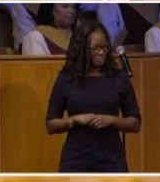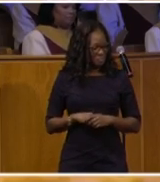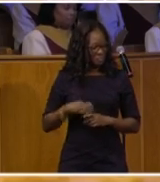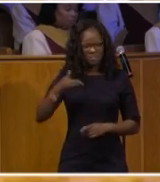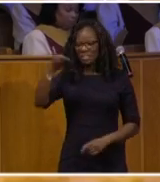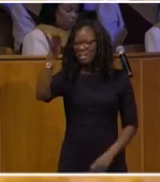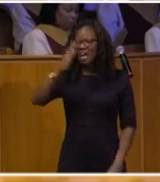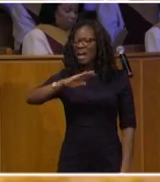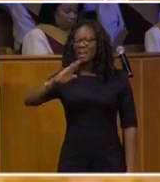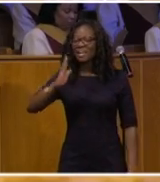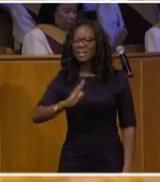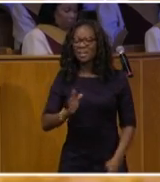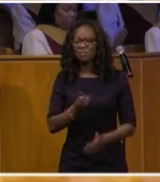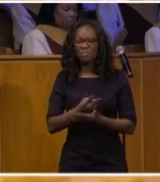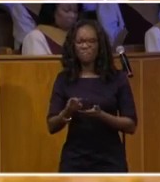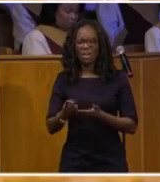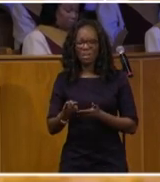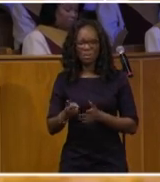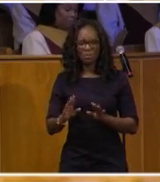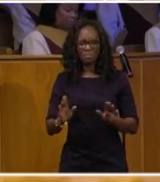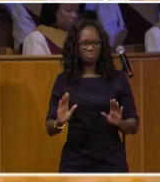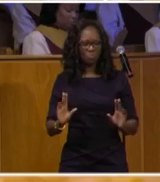God never fails.